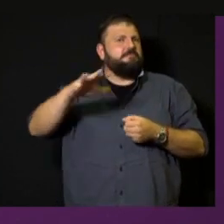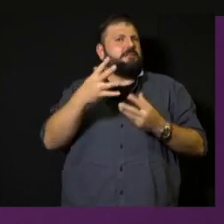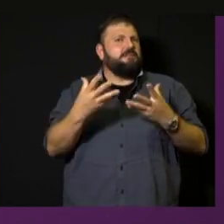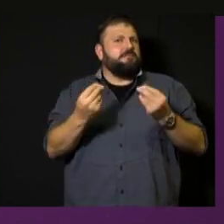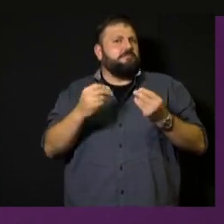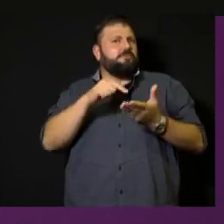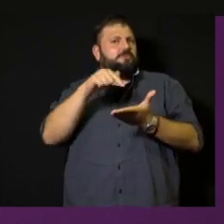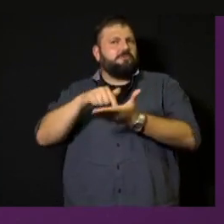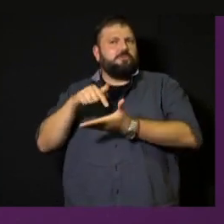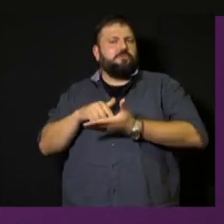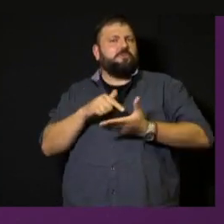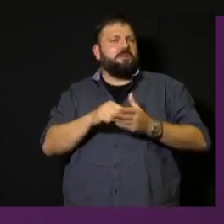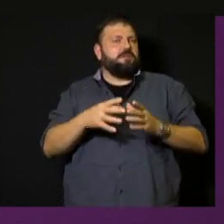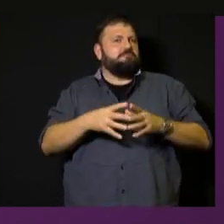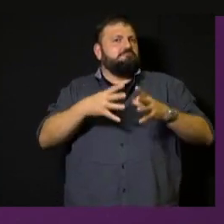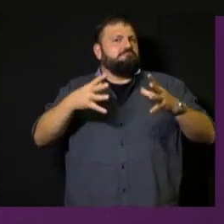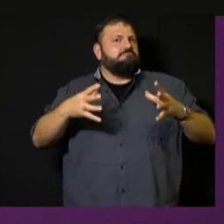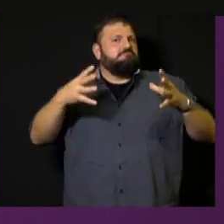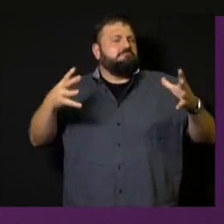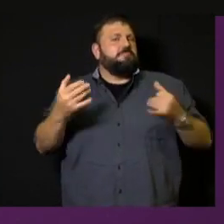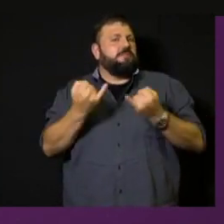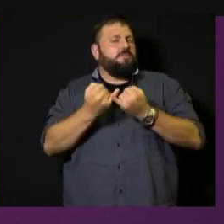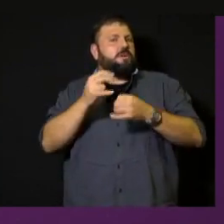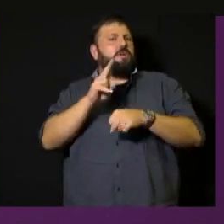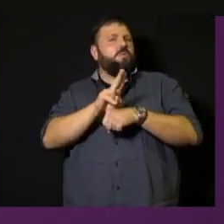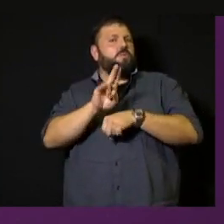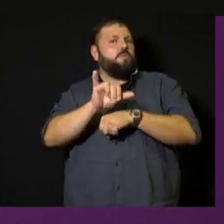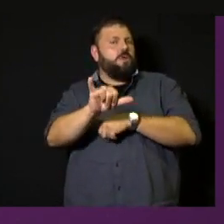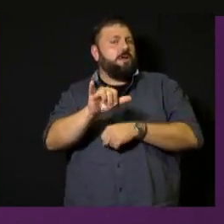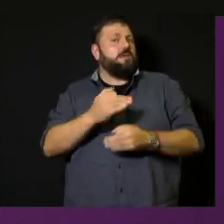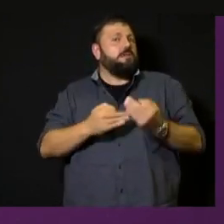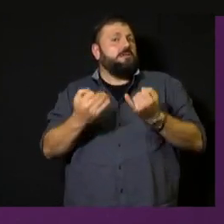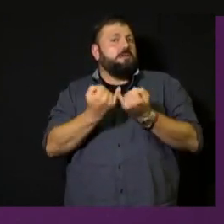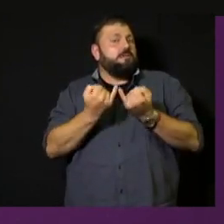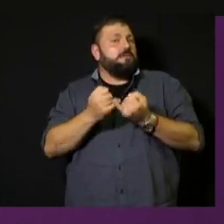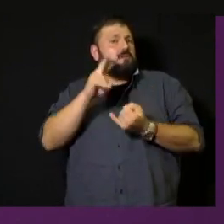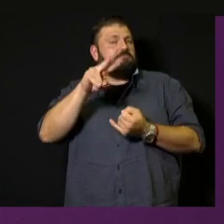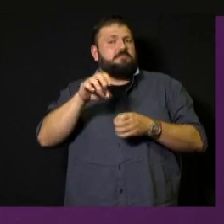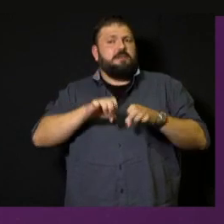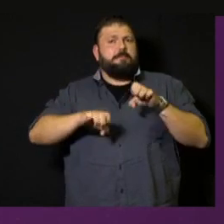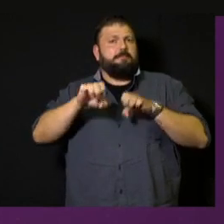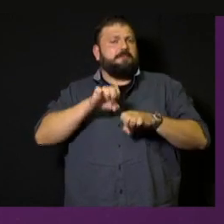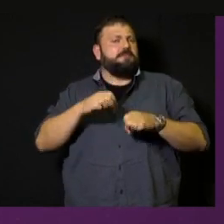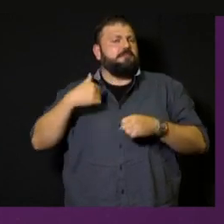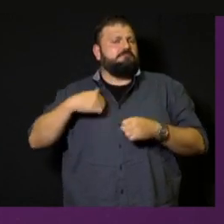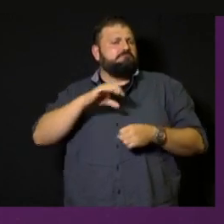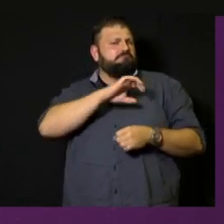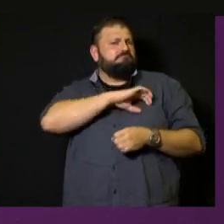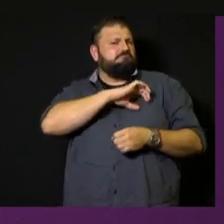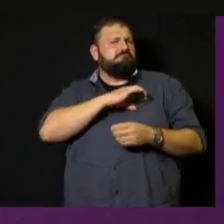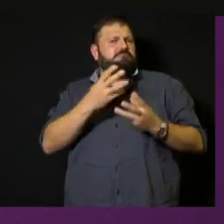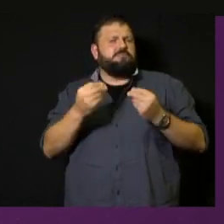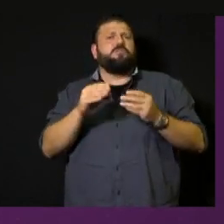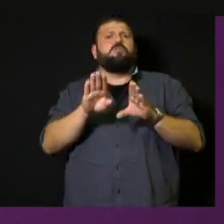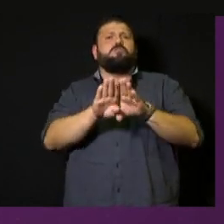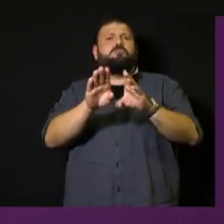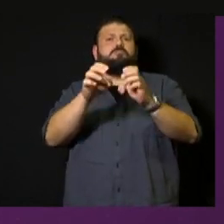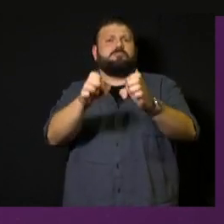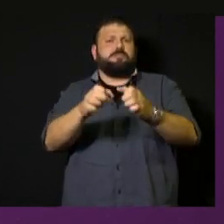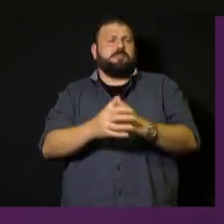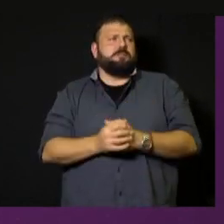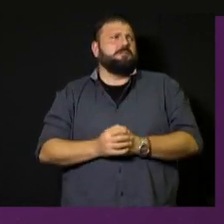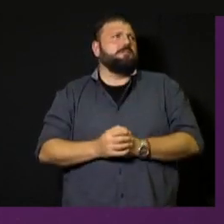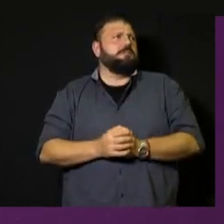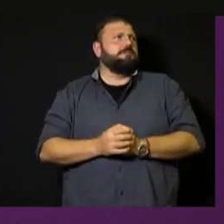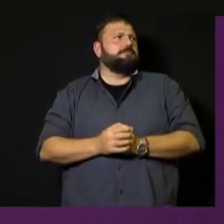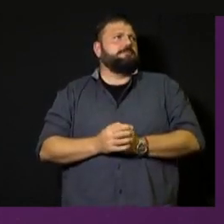many places in Ecuador. They've grown a lot in Uruguay. They are the stewards we love a lot. Welfrem, how